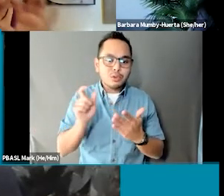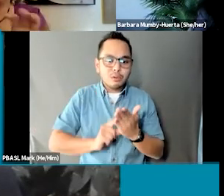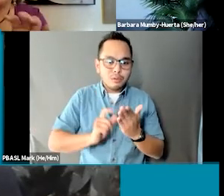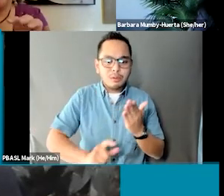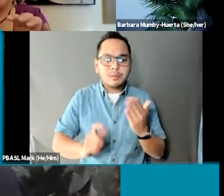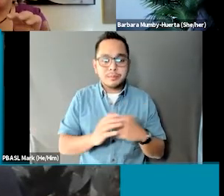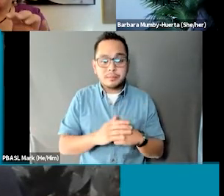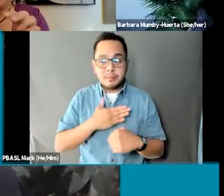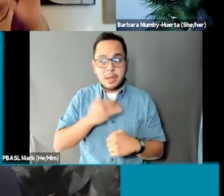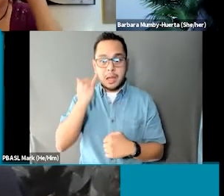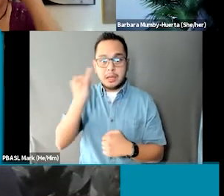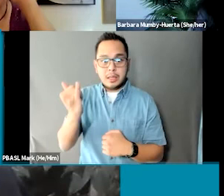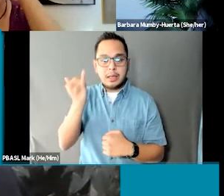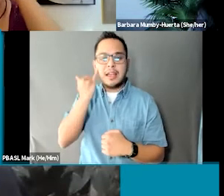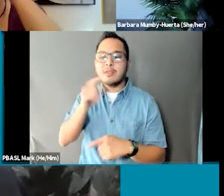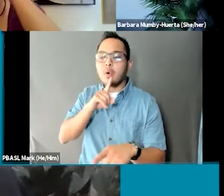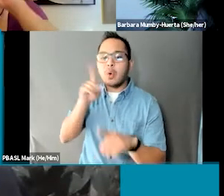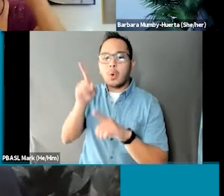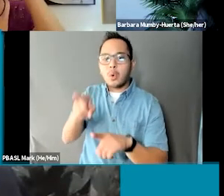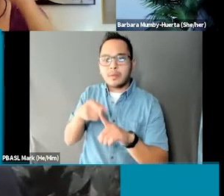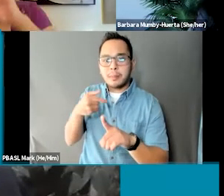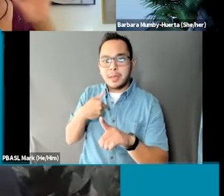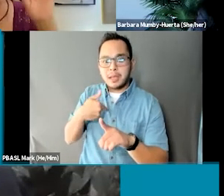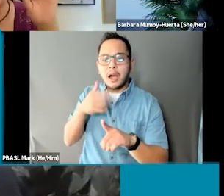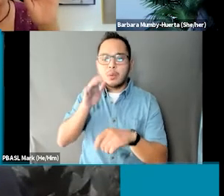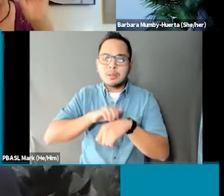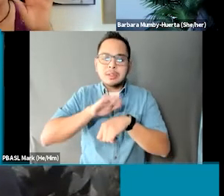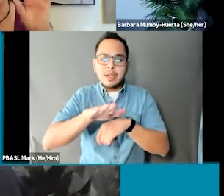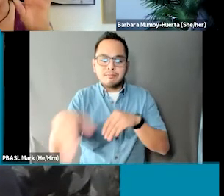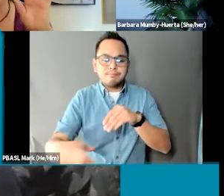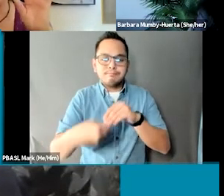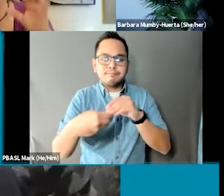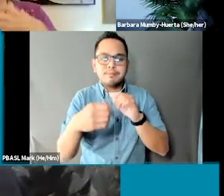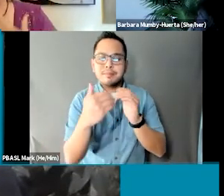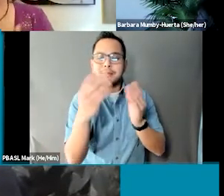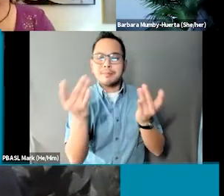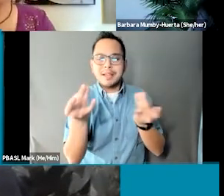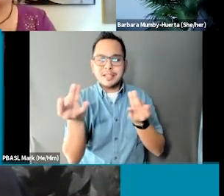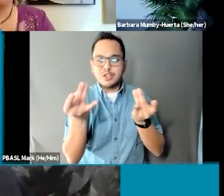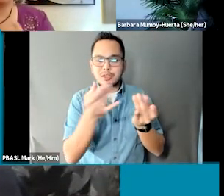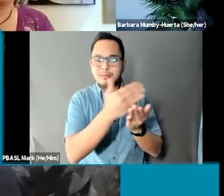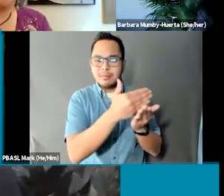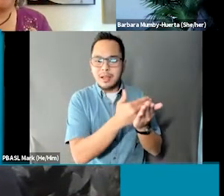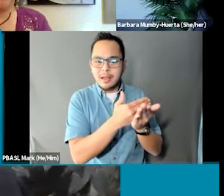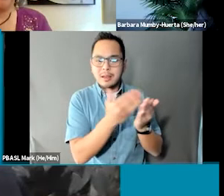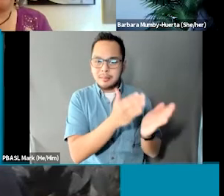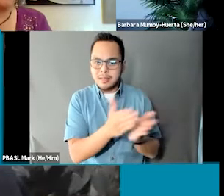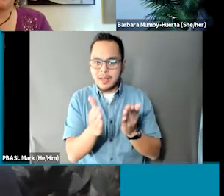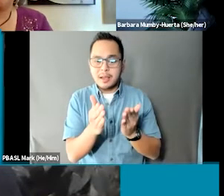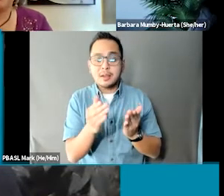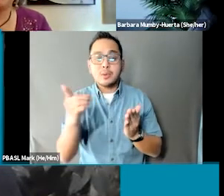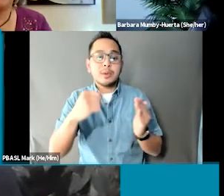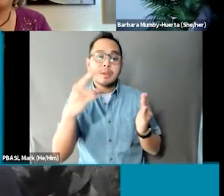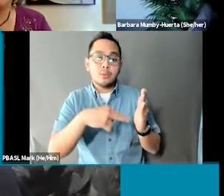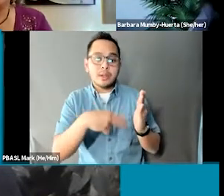someone orders something from me, I send a little meditation or a lesson plan along with it. So it becomes a mantra for you on a